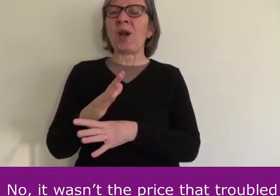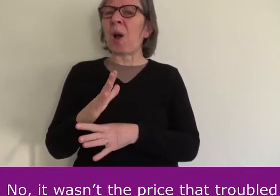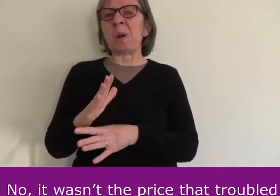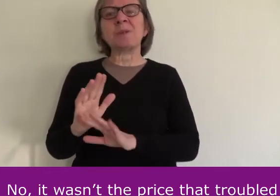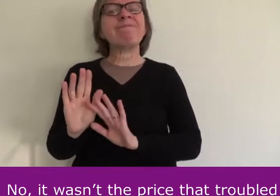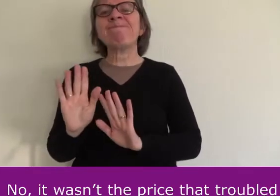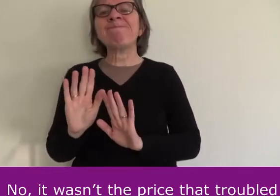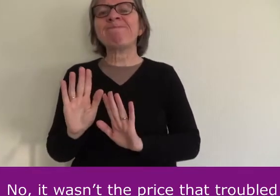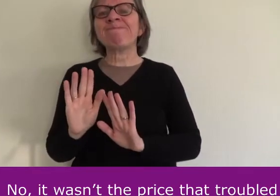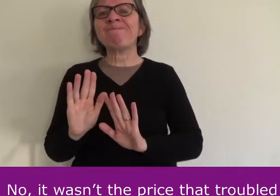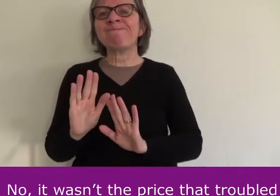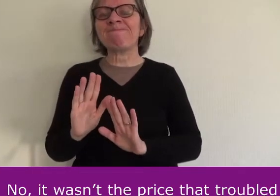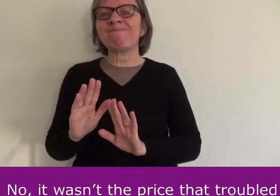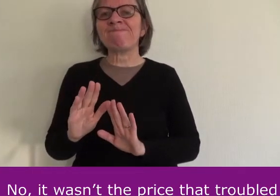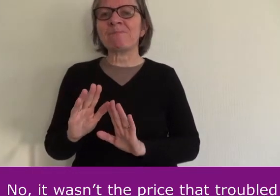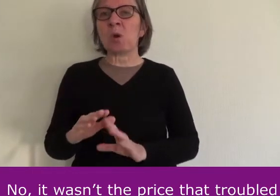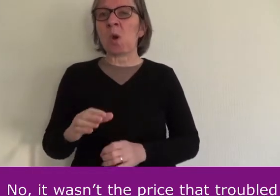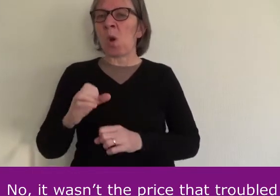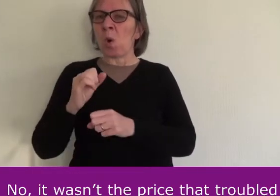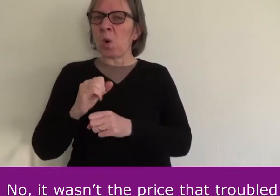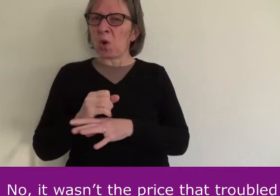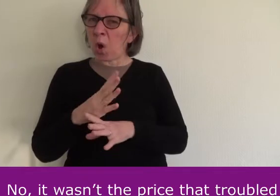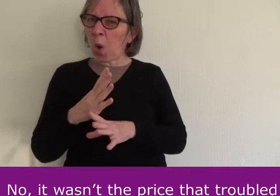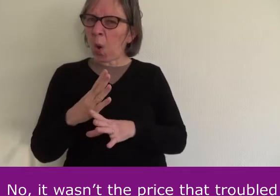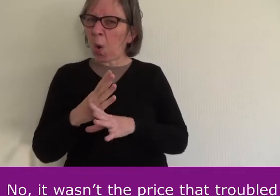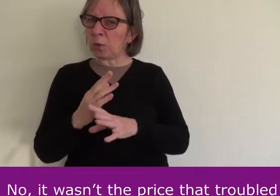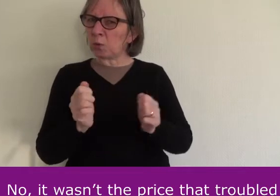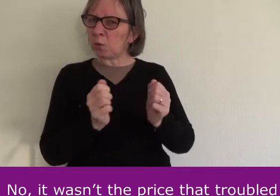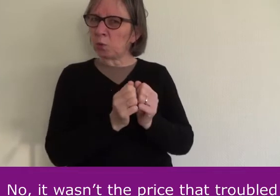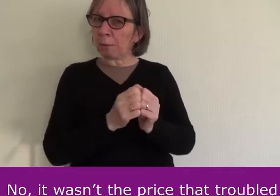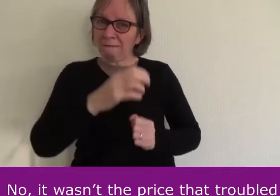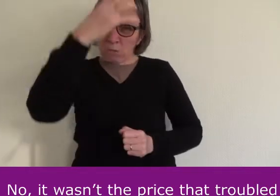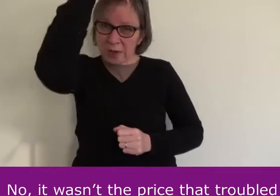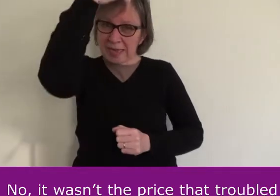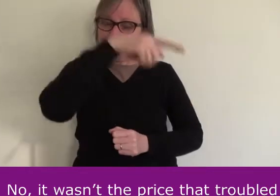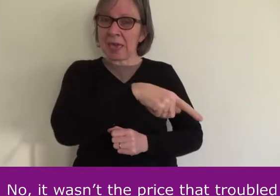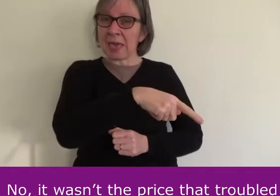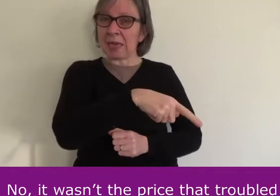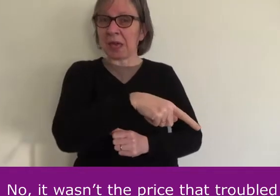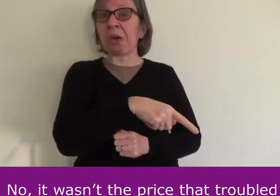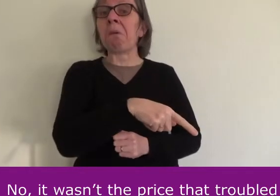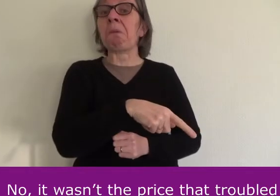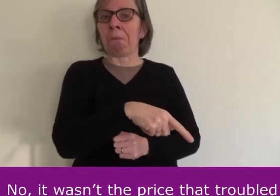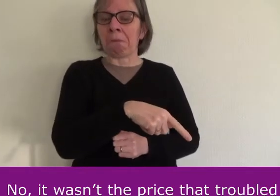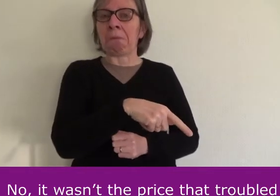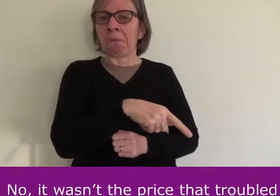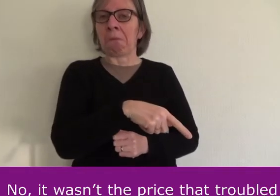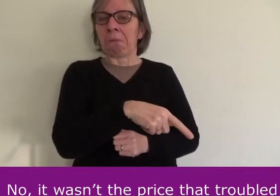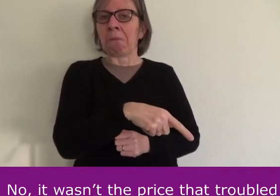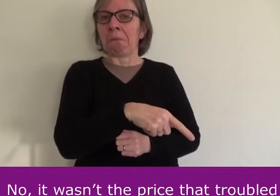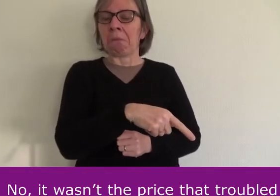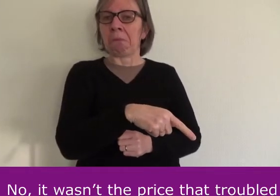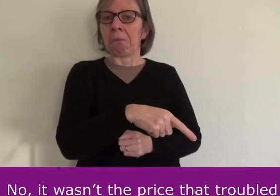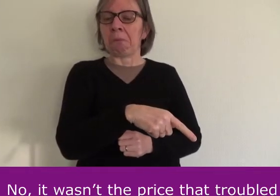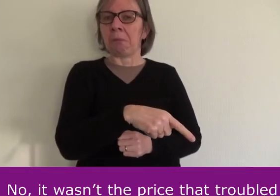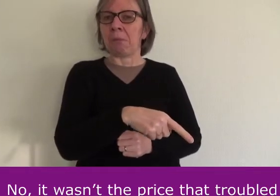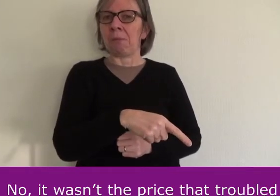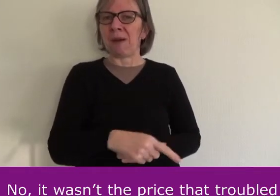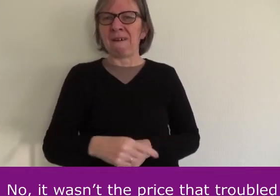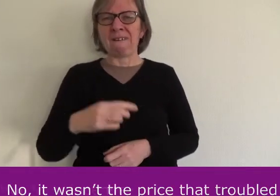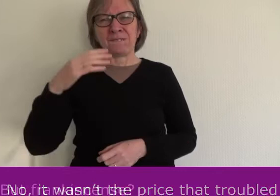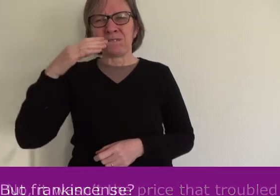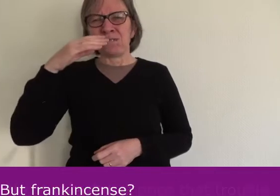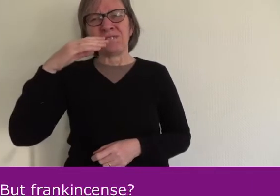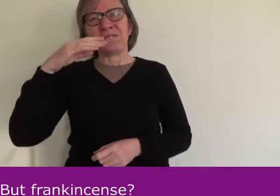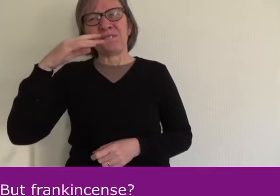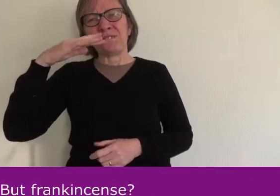gold. There was no problem there. A gift fit for a king and designed to say as much, of course.